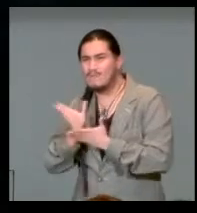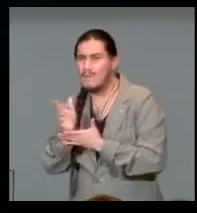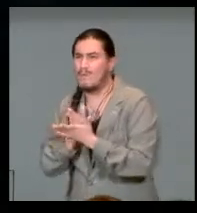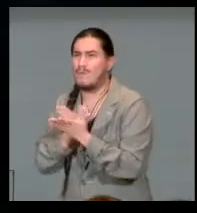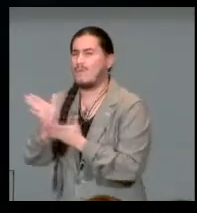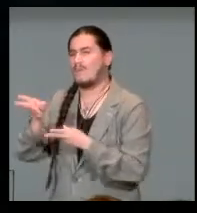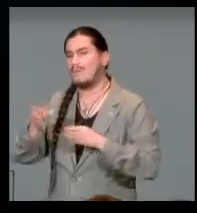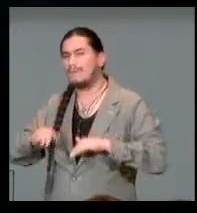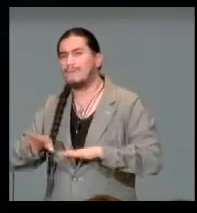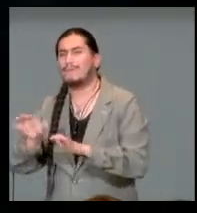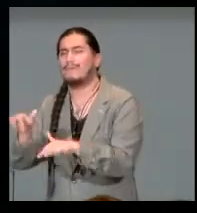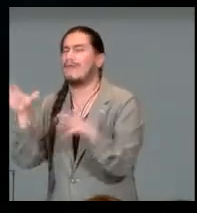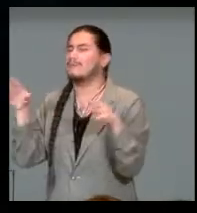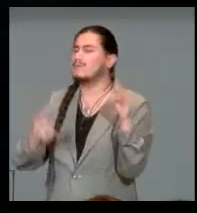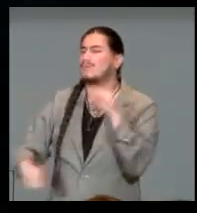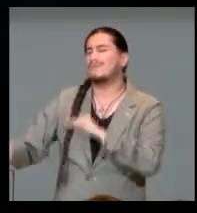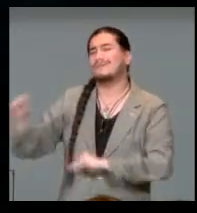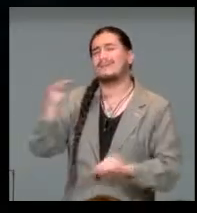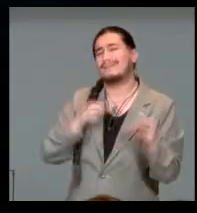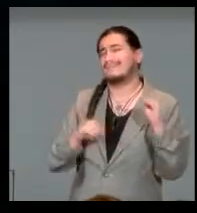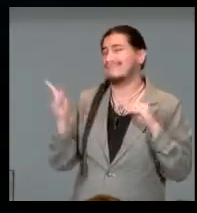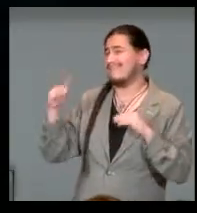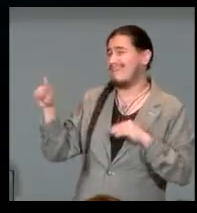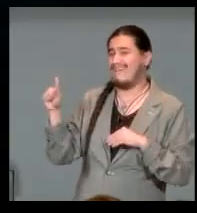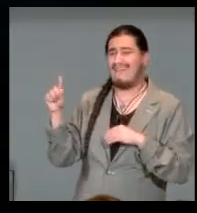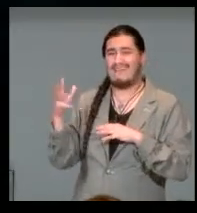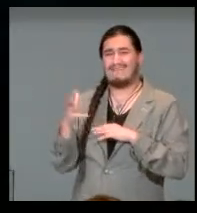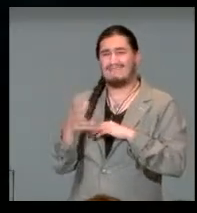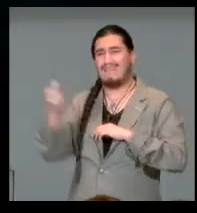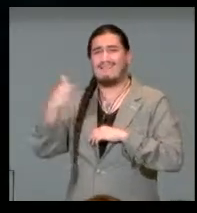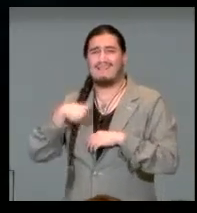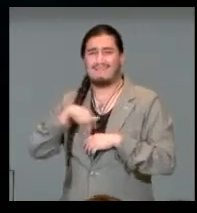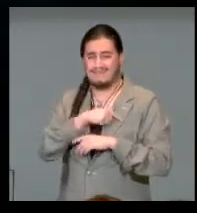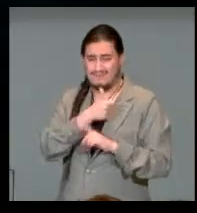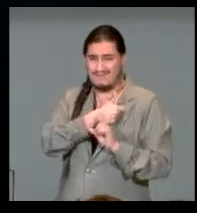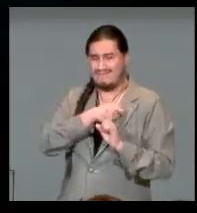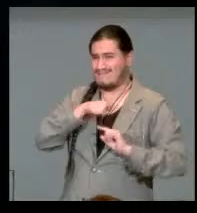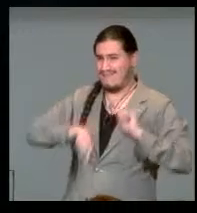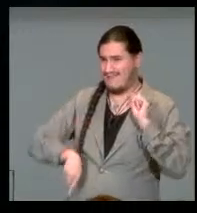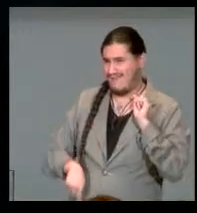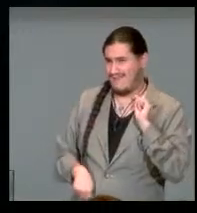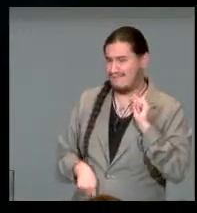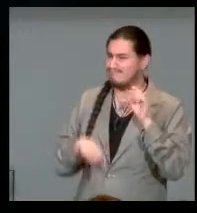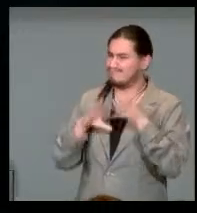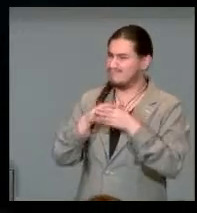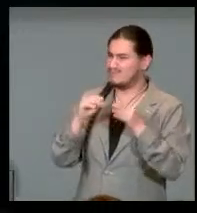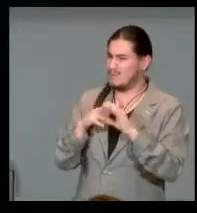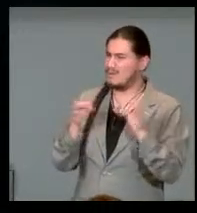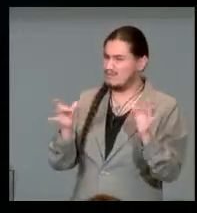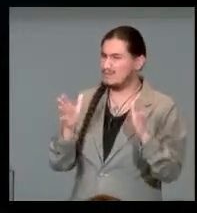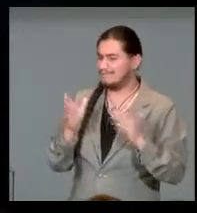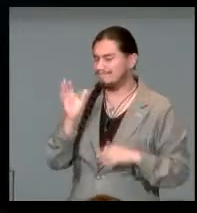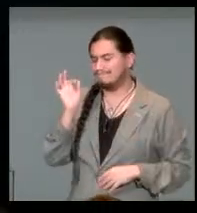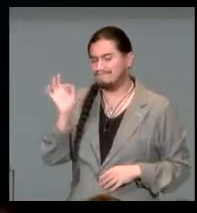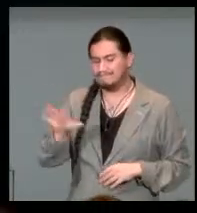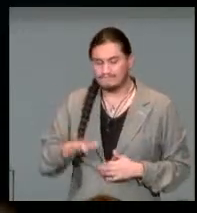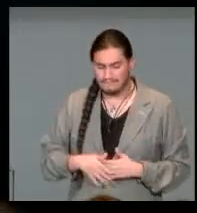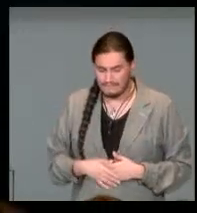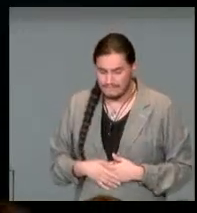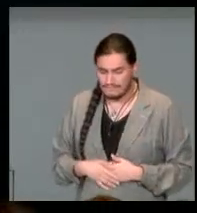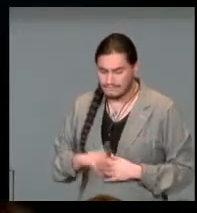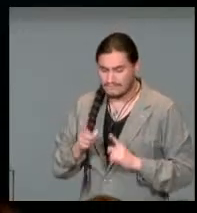movement, that no one can take us away from ourselves. Let me tell y'all a quick story. When I was